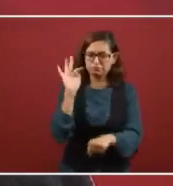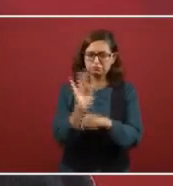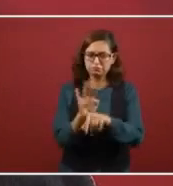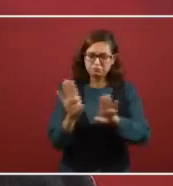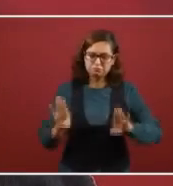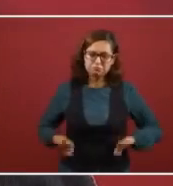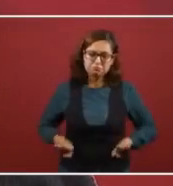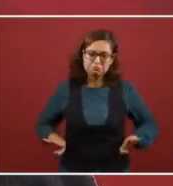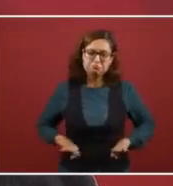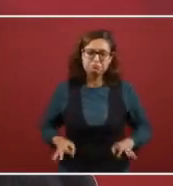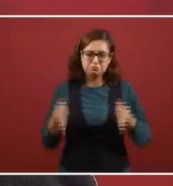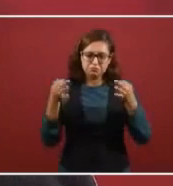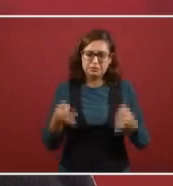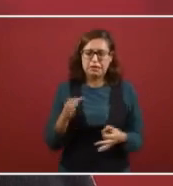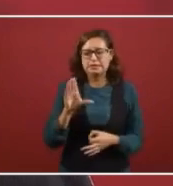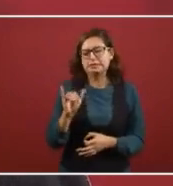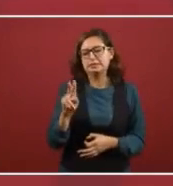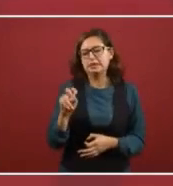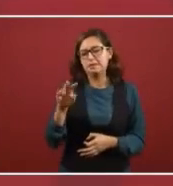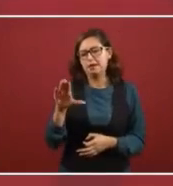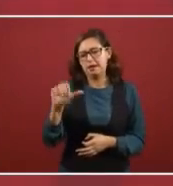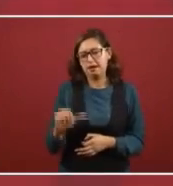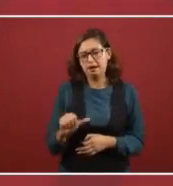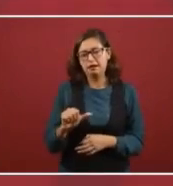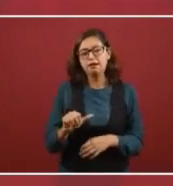with civic and social dimensions,